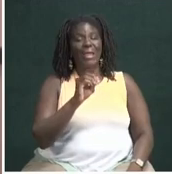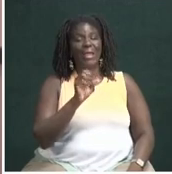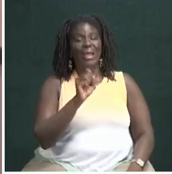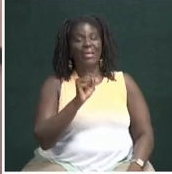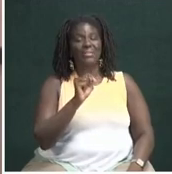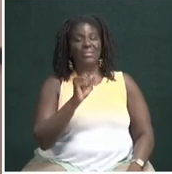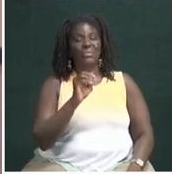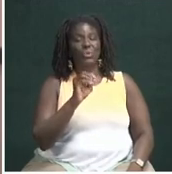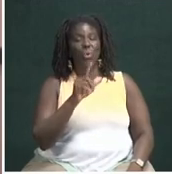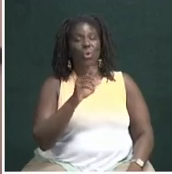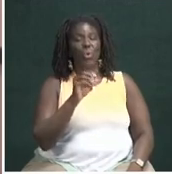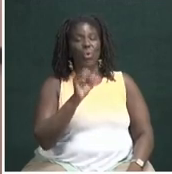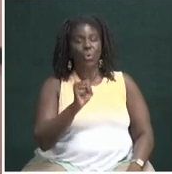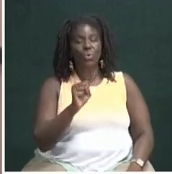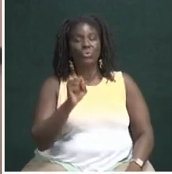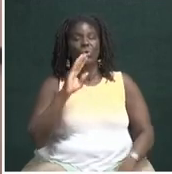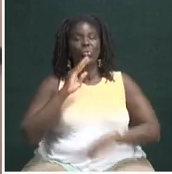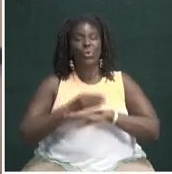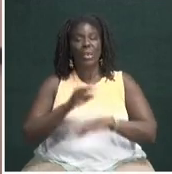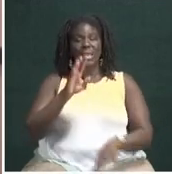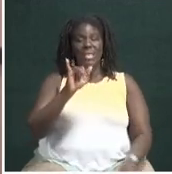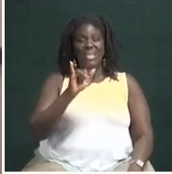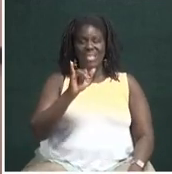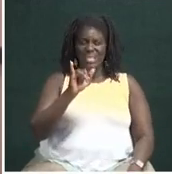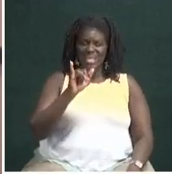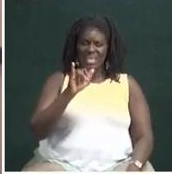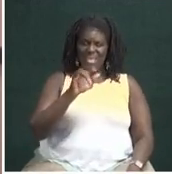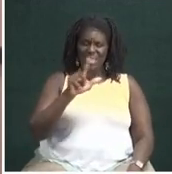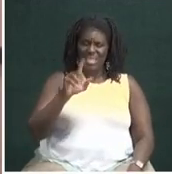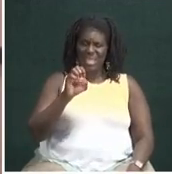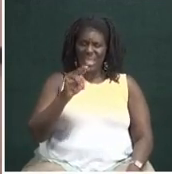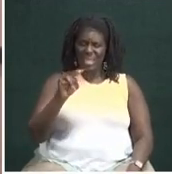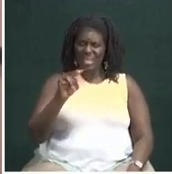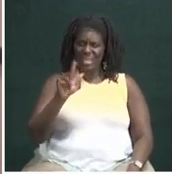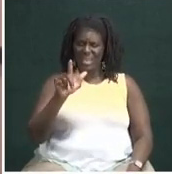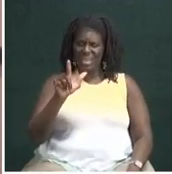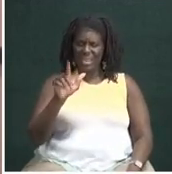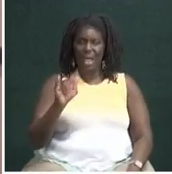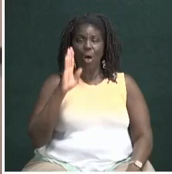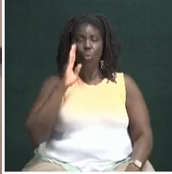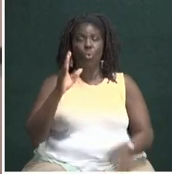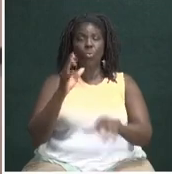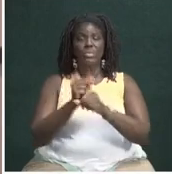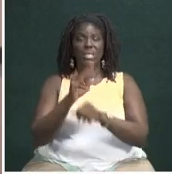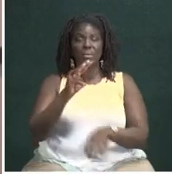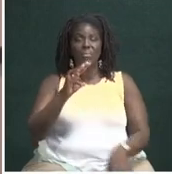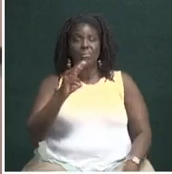her master's degree from the University of La Verne. Congratulations, Yindra.